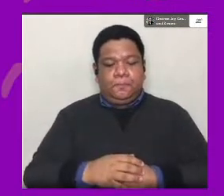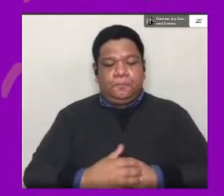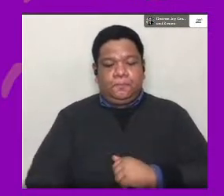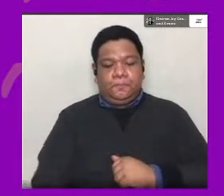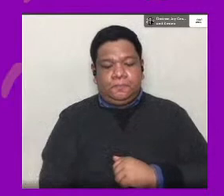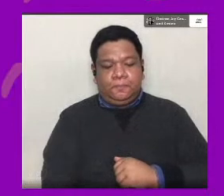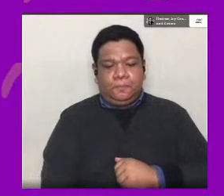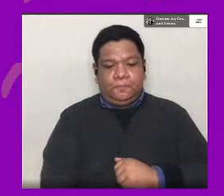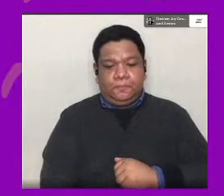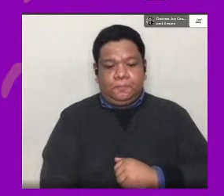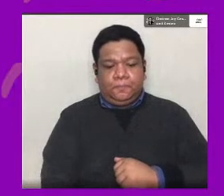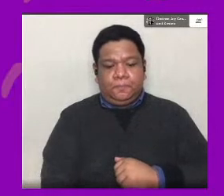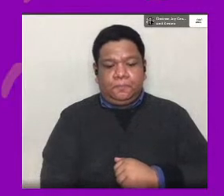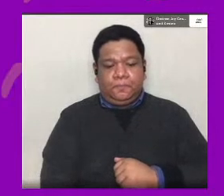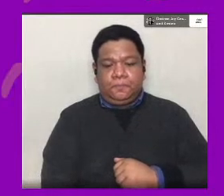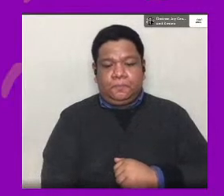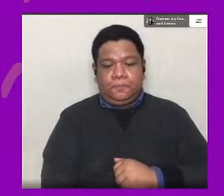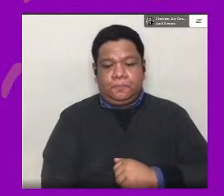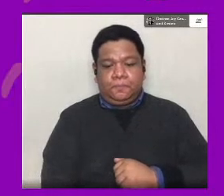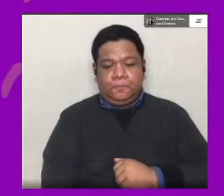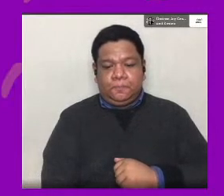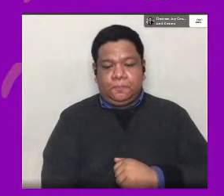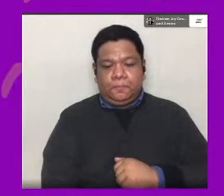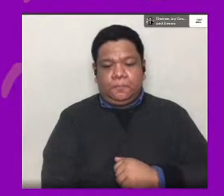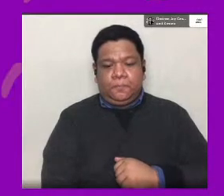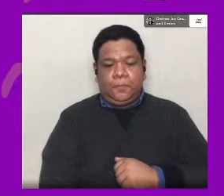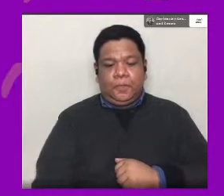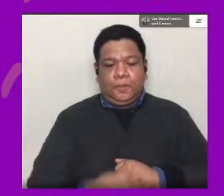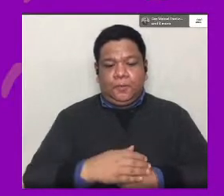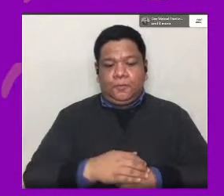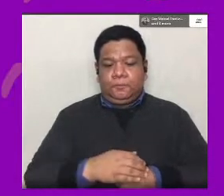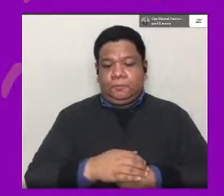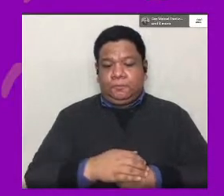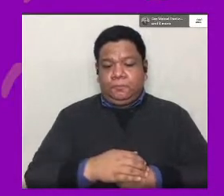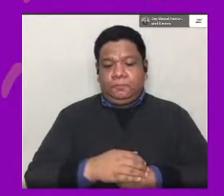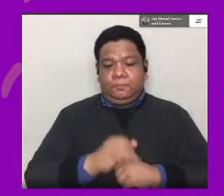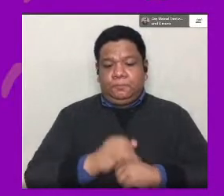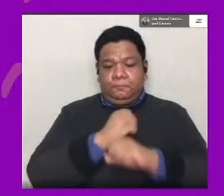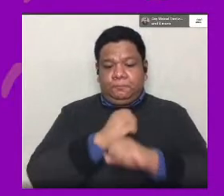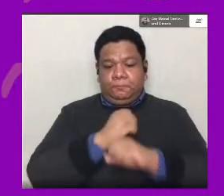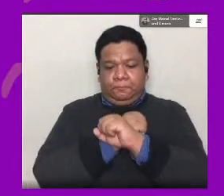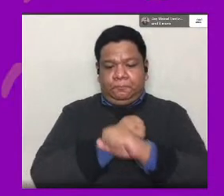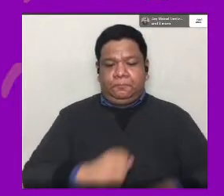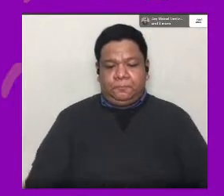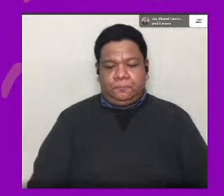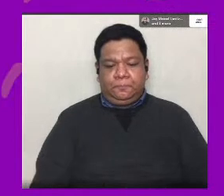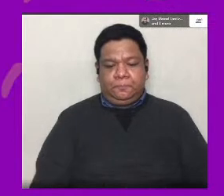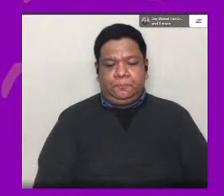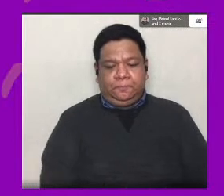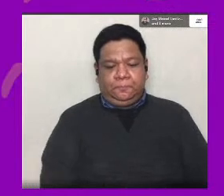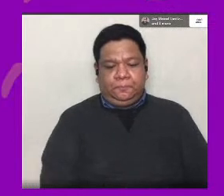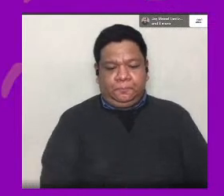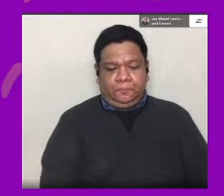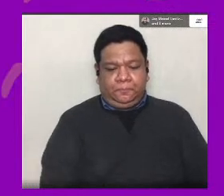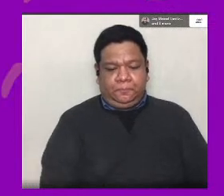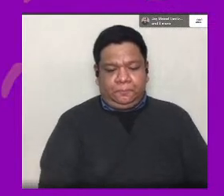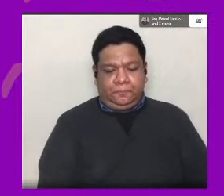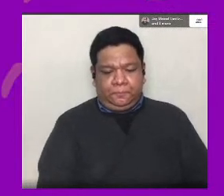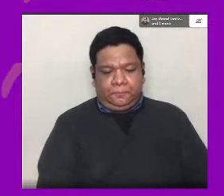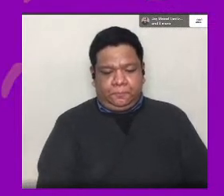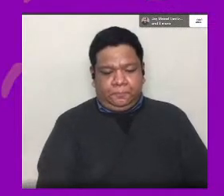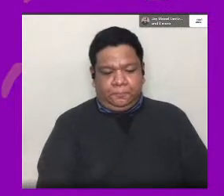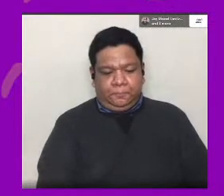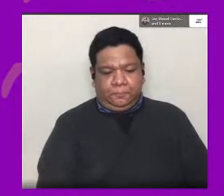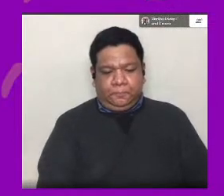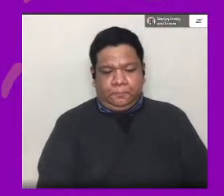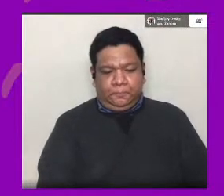Okay. Thank you so much to Mr. Alex Smith for sending us that video and some very important